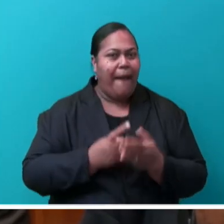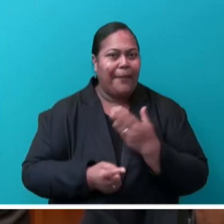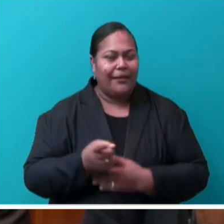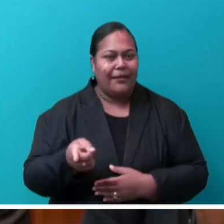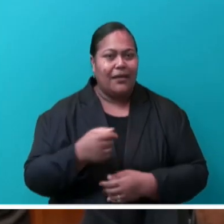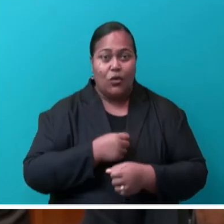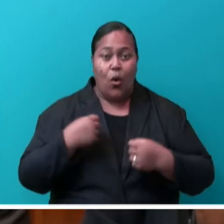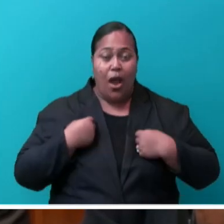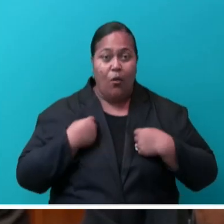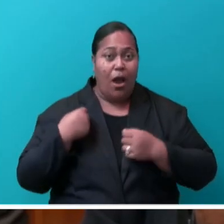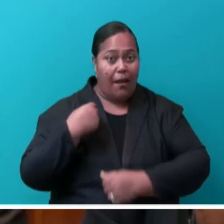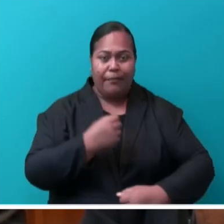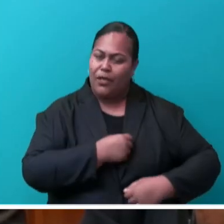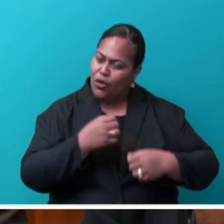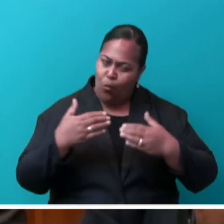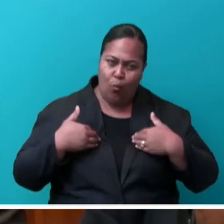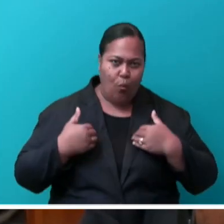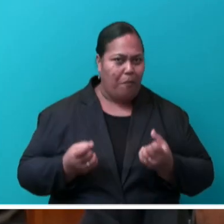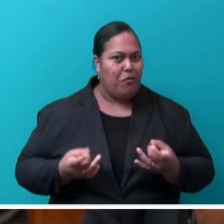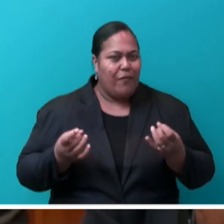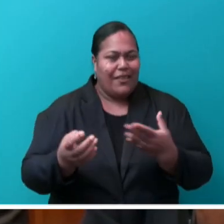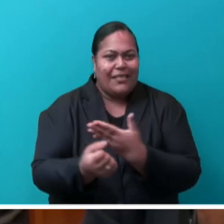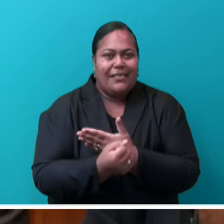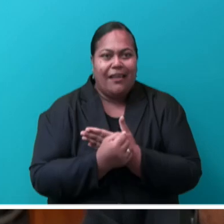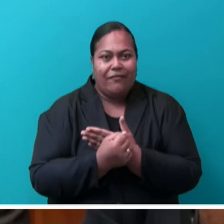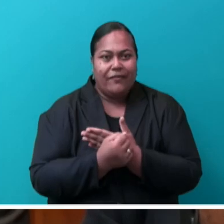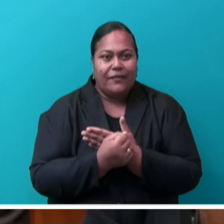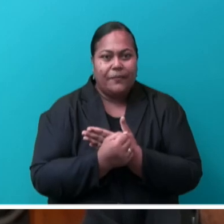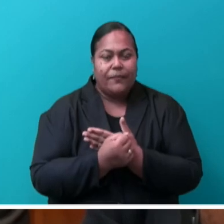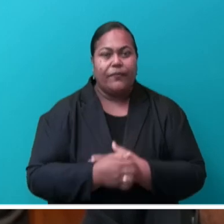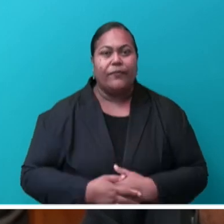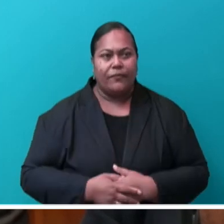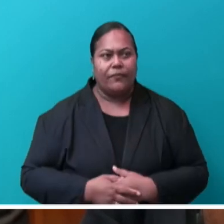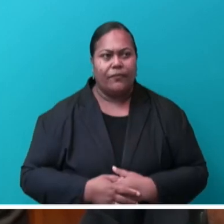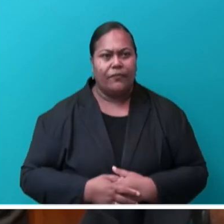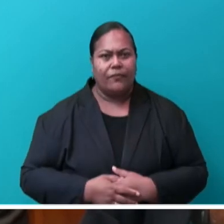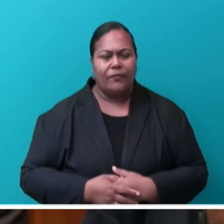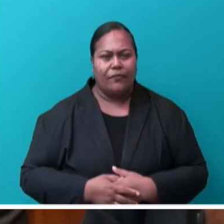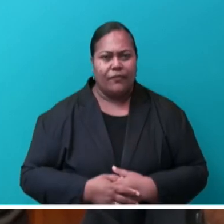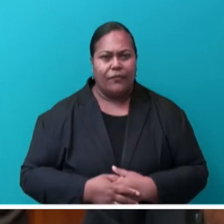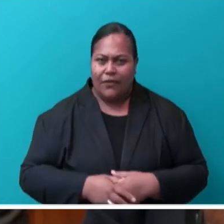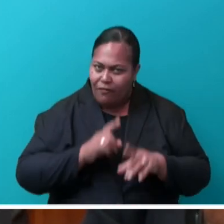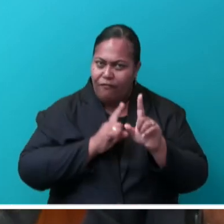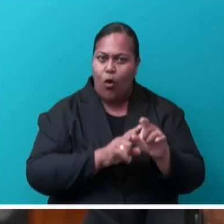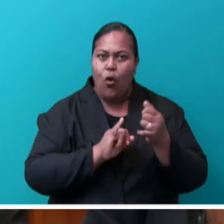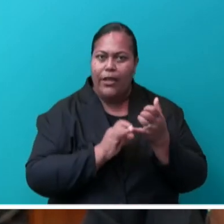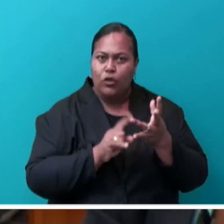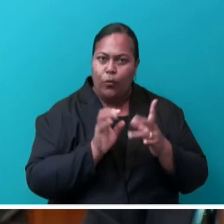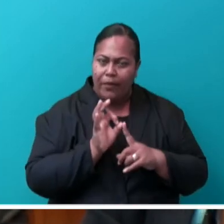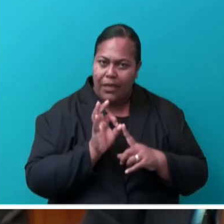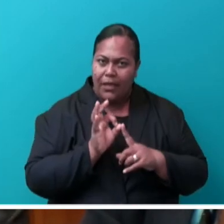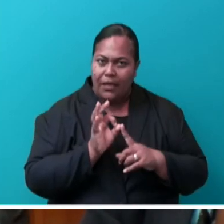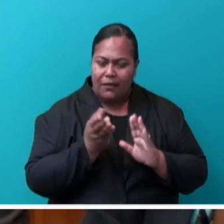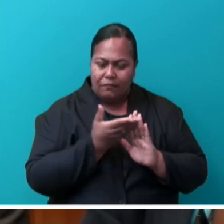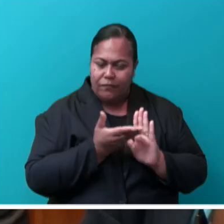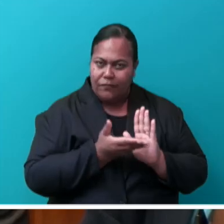well prepared, they are safe, they strictly adhere to standard operating procedures, and are supported